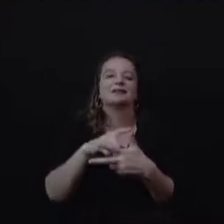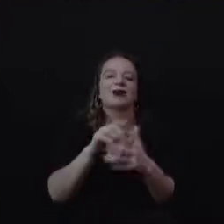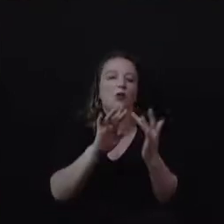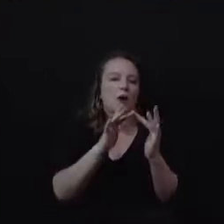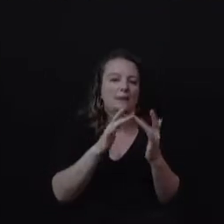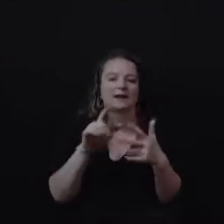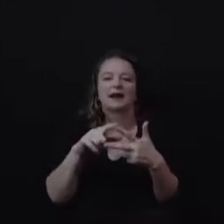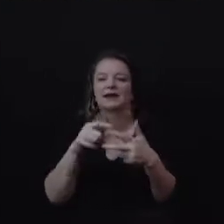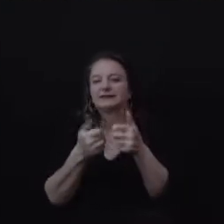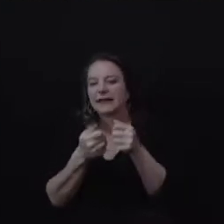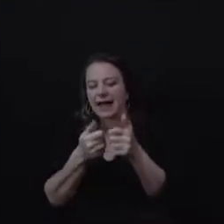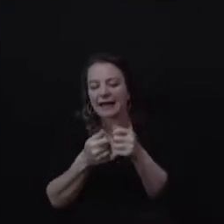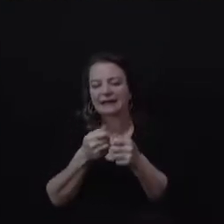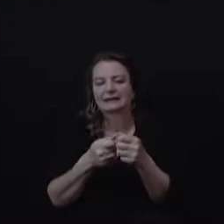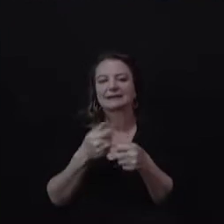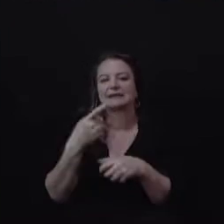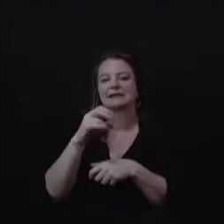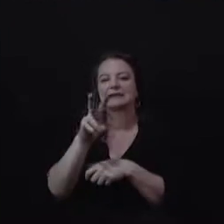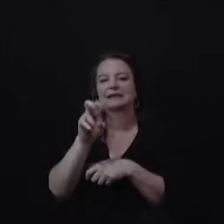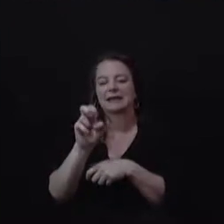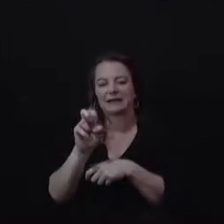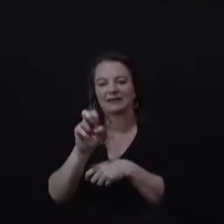text the word give to